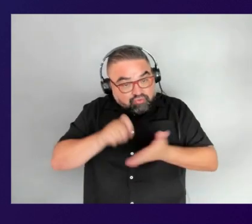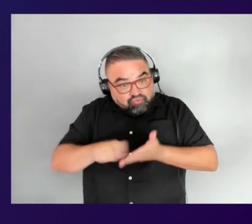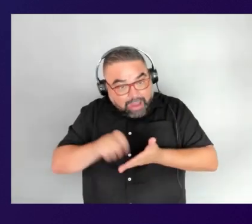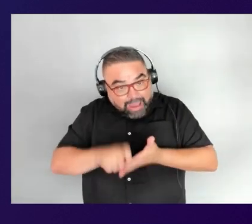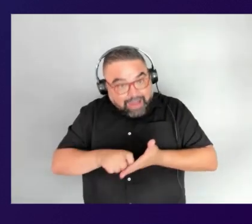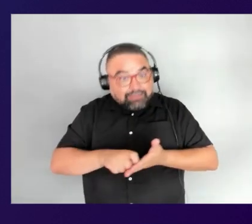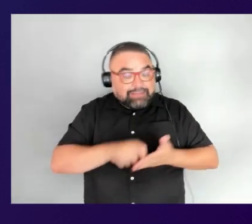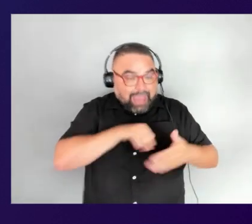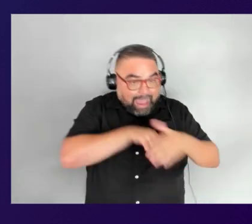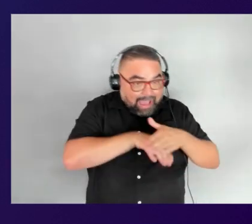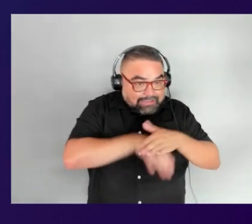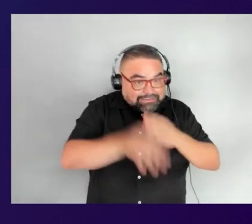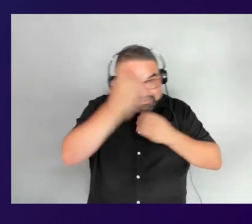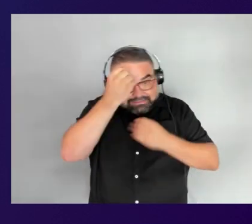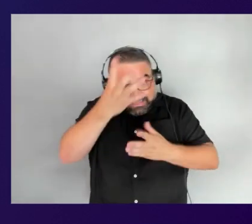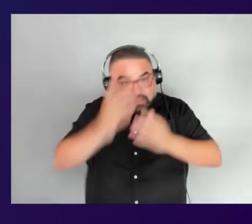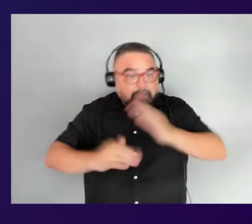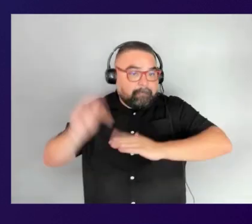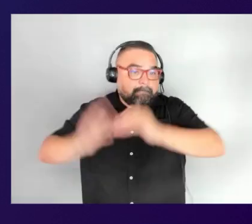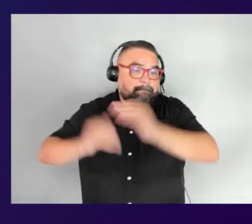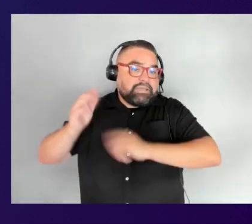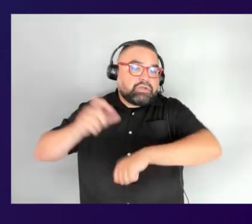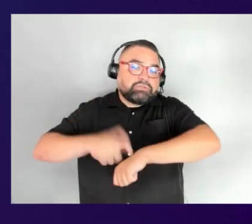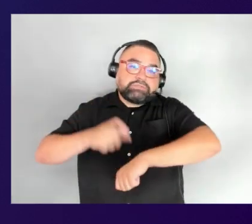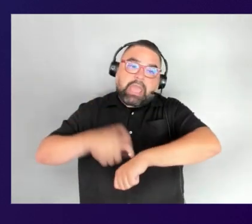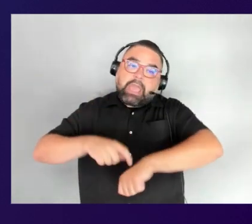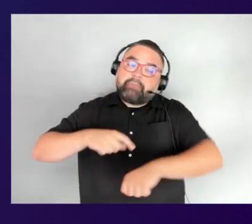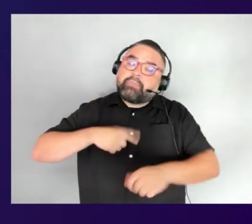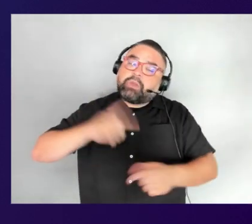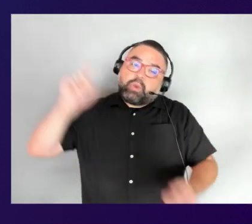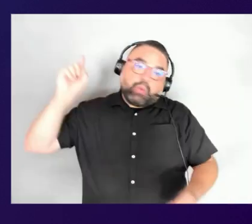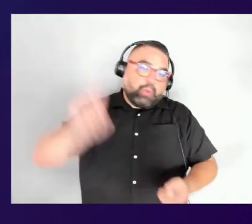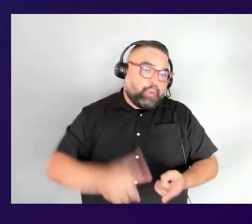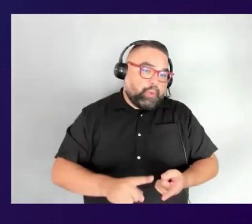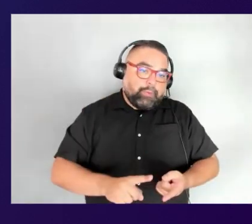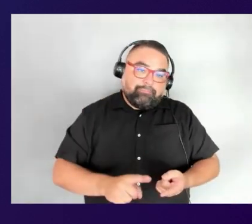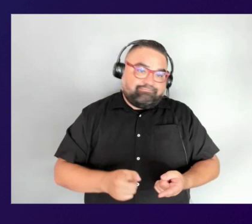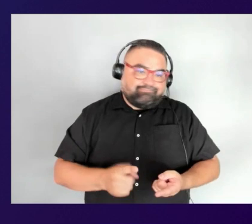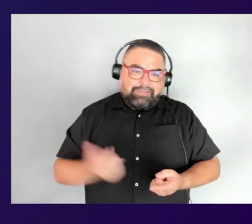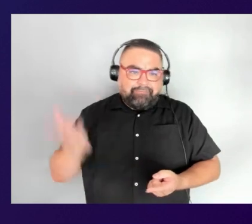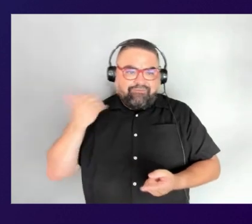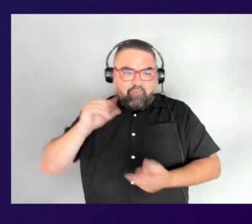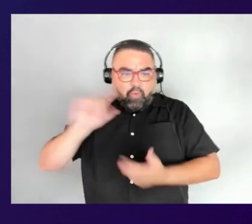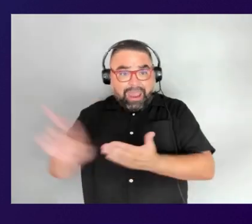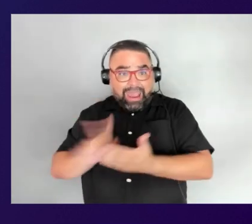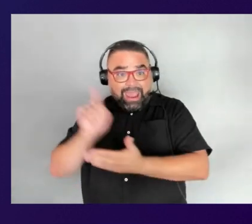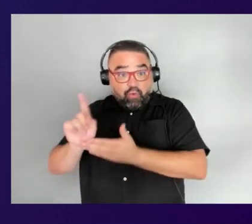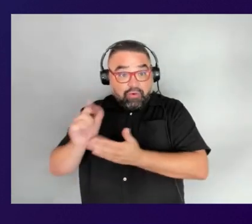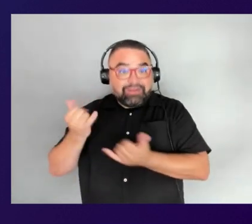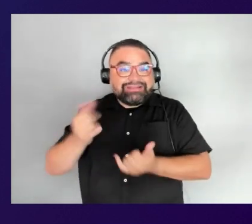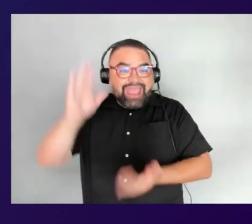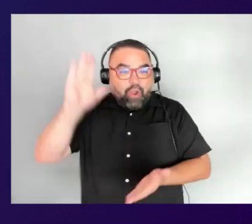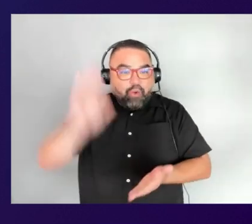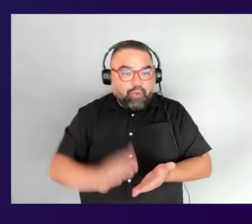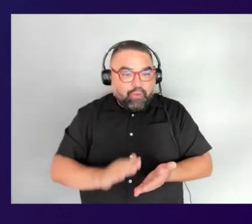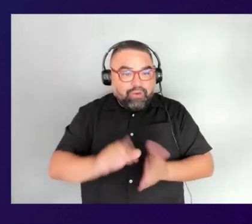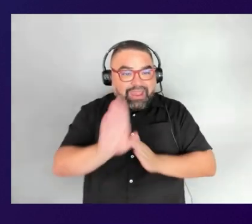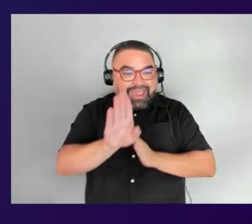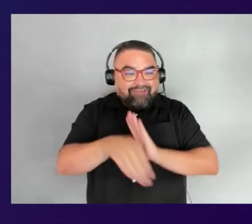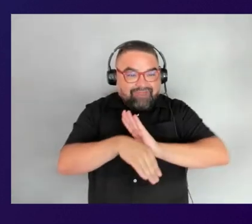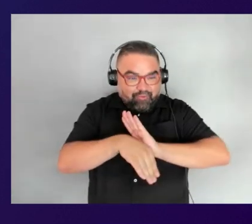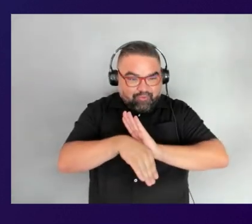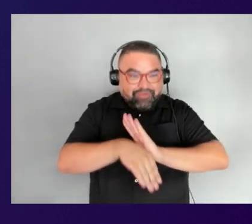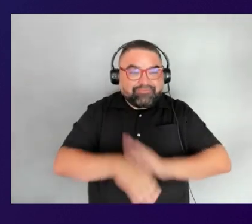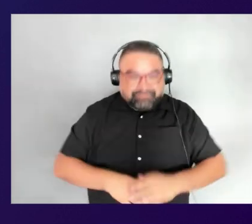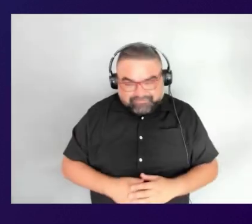much faster build time, a reduction from just under an hour to just under 30 minutes. So the third file system